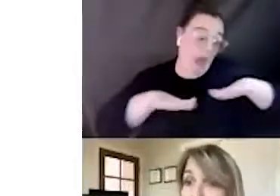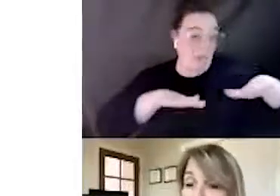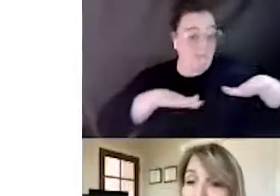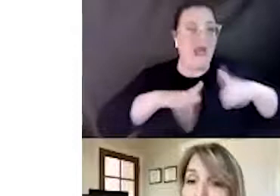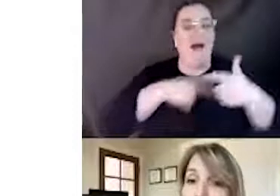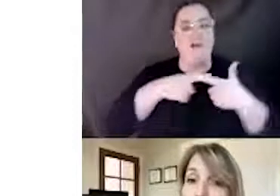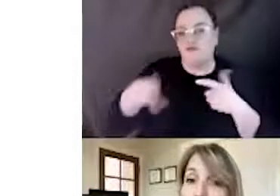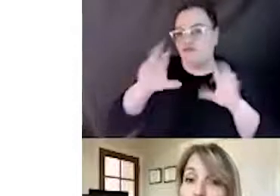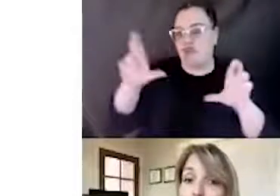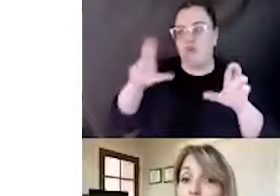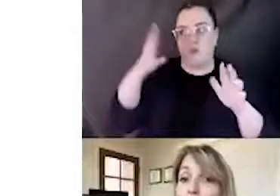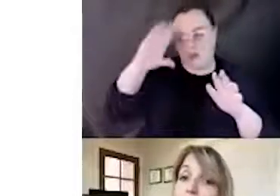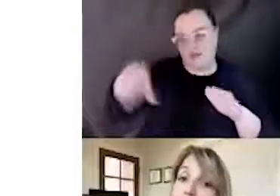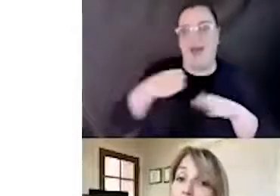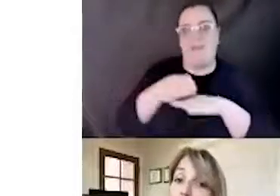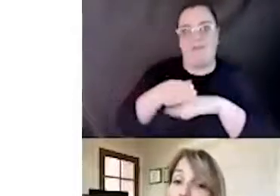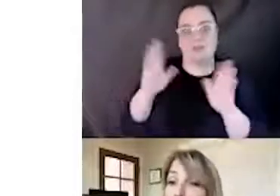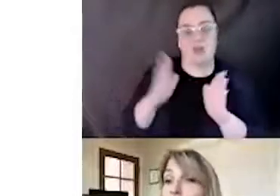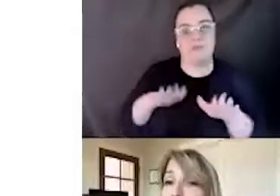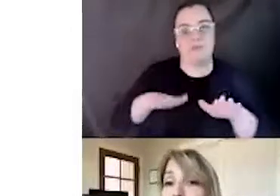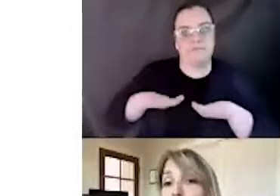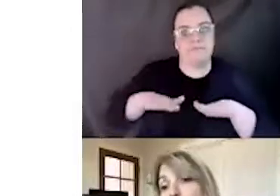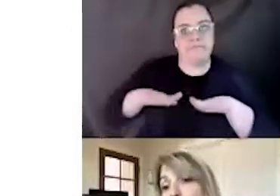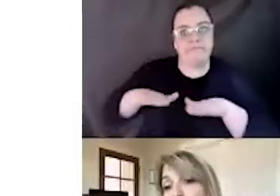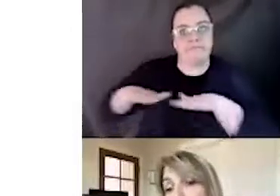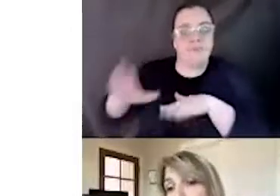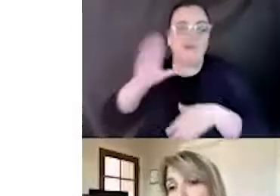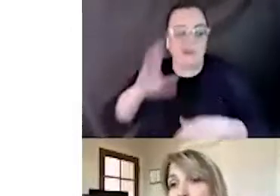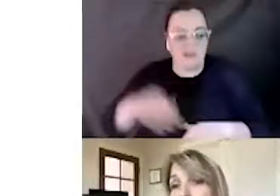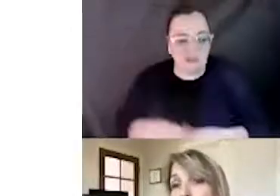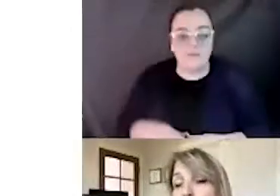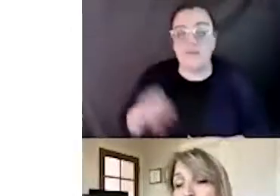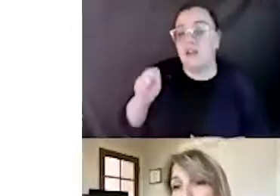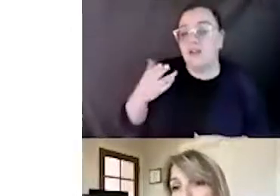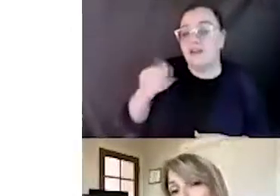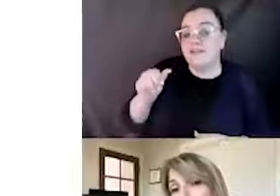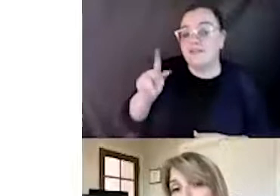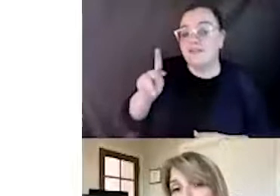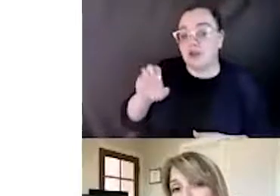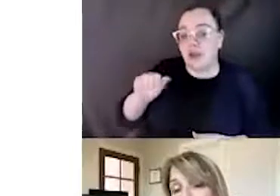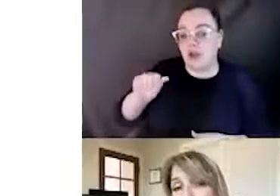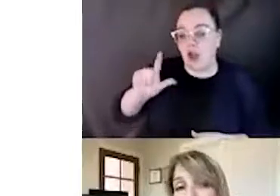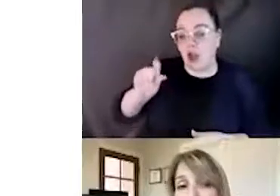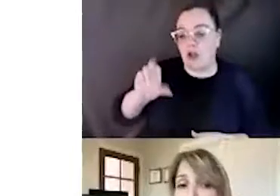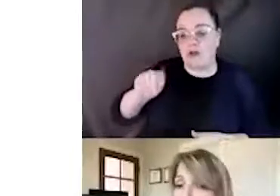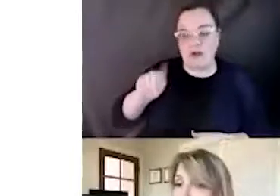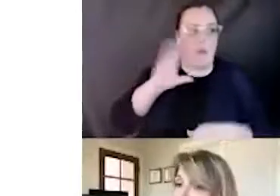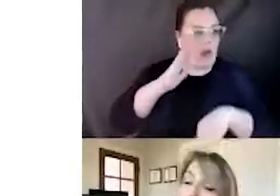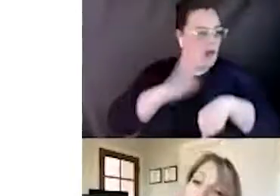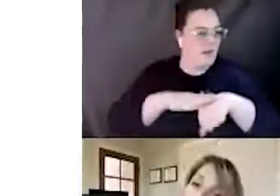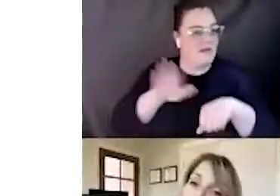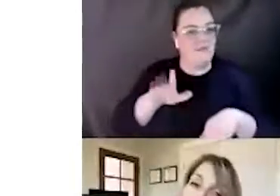should be prepared for aftershocks. And ShakeAlert, from our experience, is likely to alert for about magnitude 5 and larger earthquakes. And that's